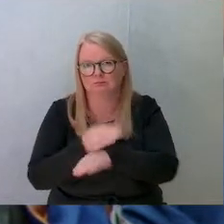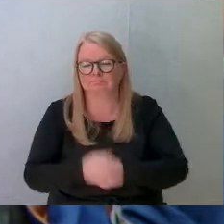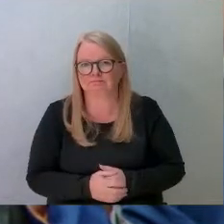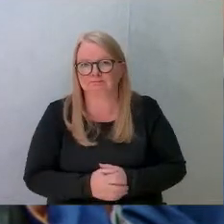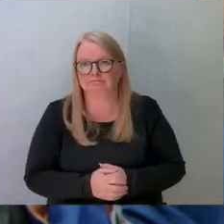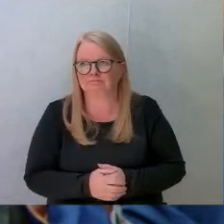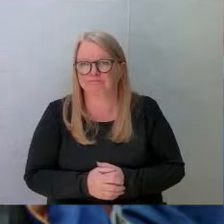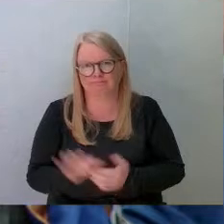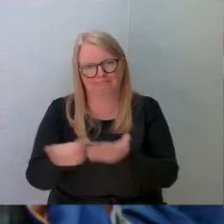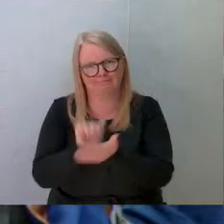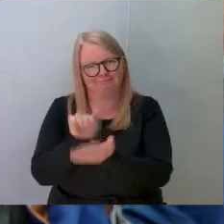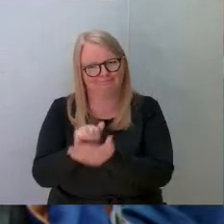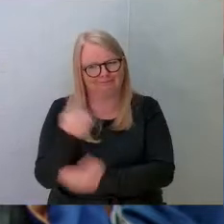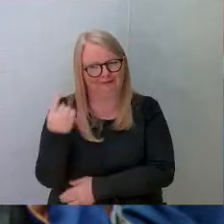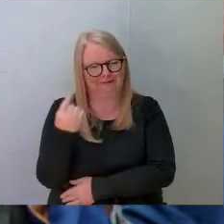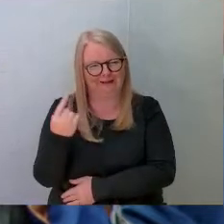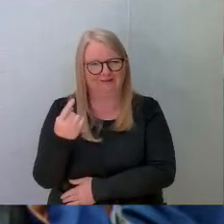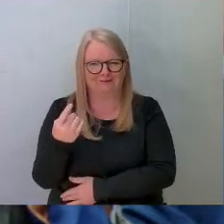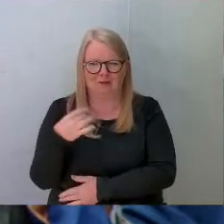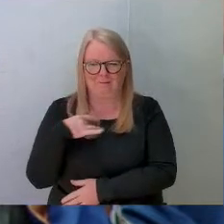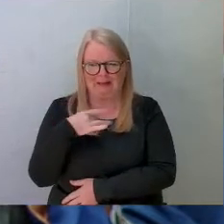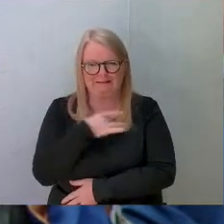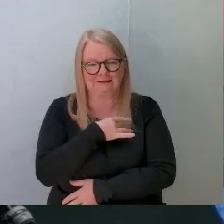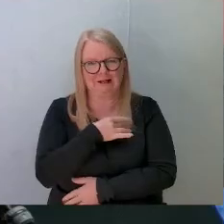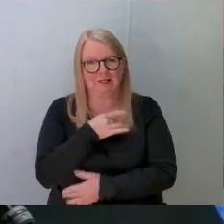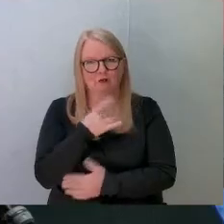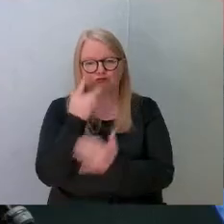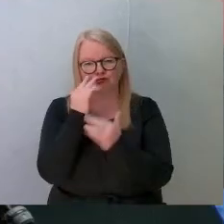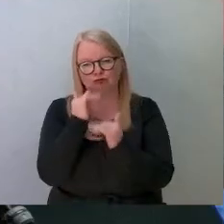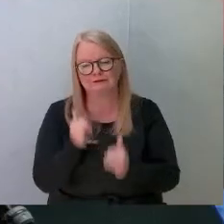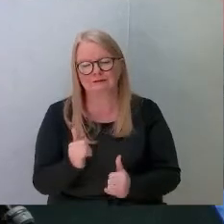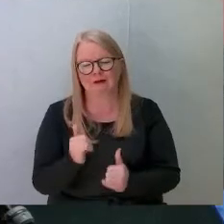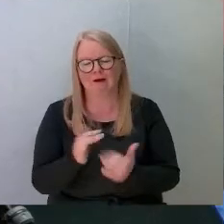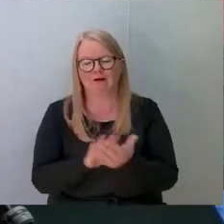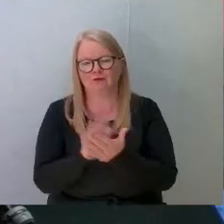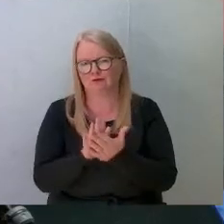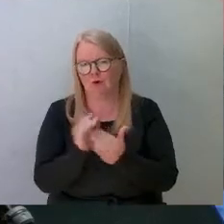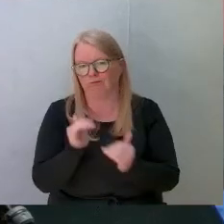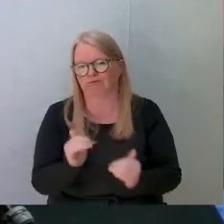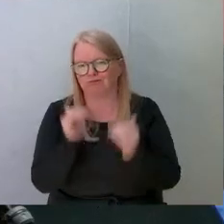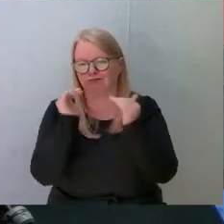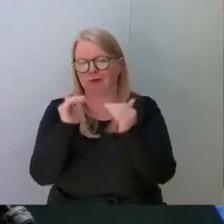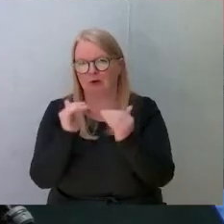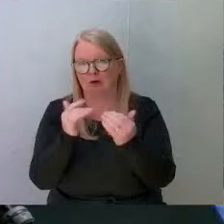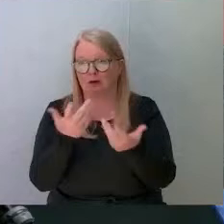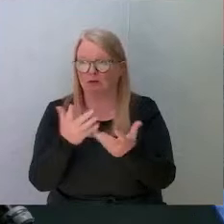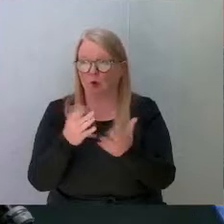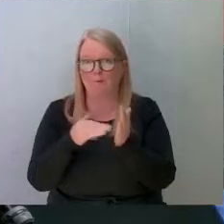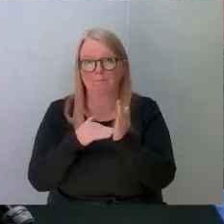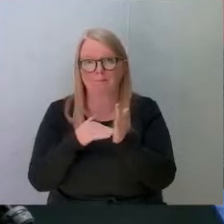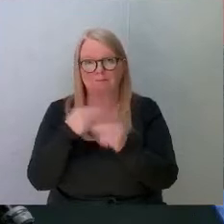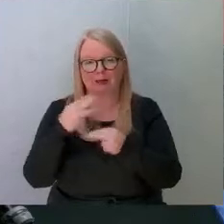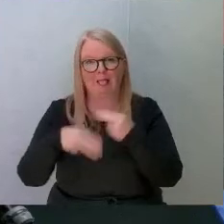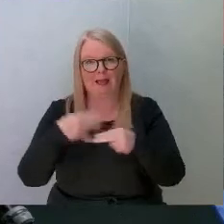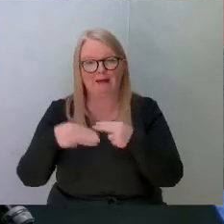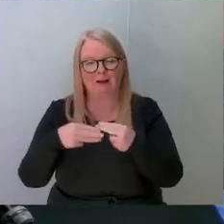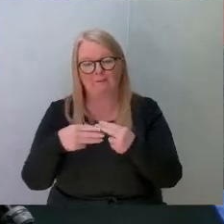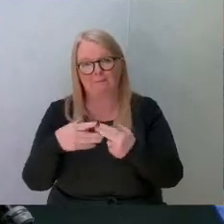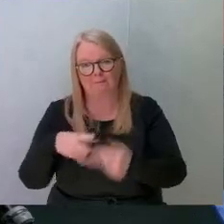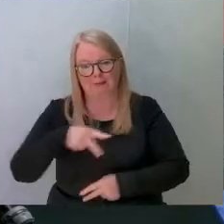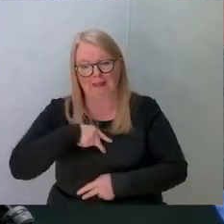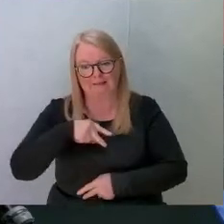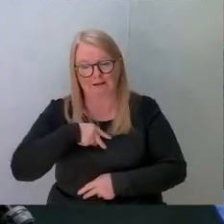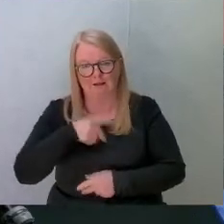Quite rightly, Sharon was awarded the Medical Research Council's highest award for this work, the Millennium Medal in 2021, for